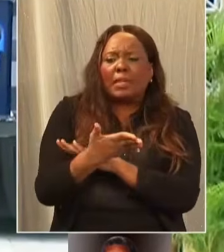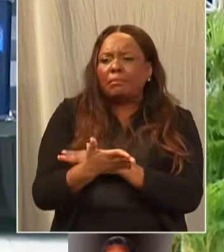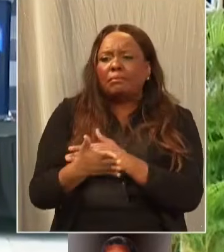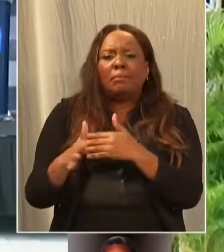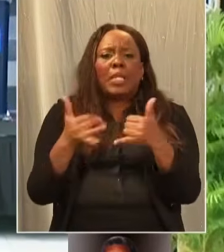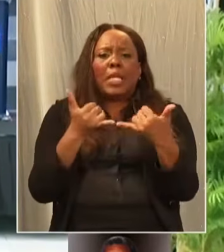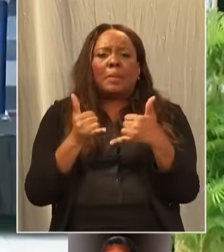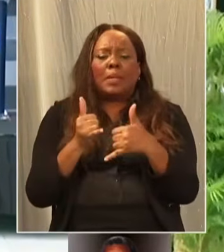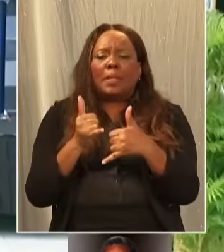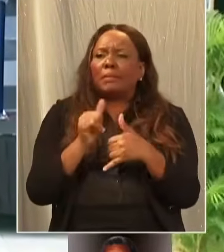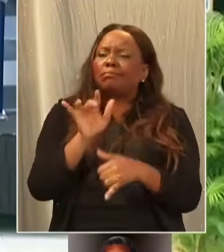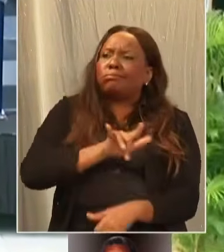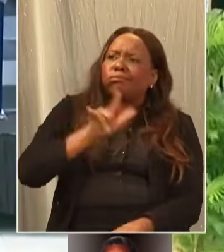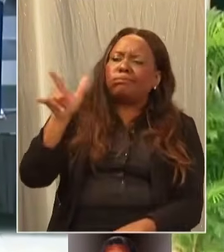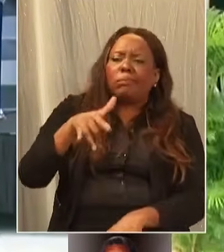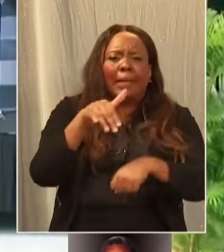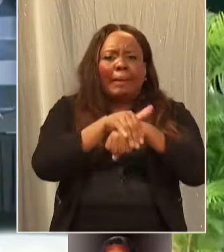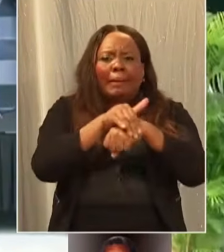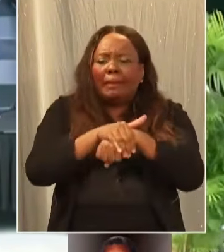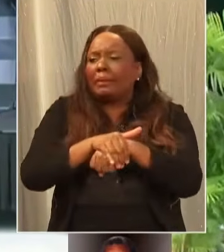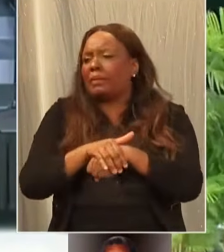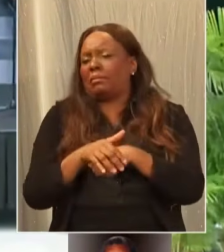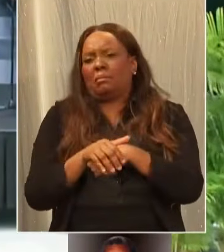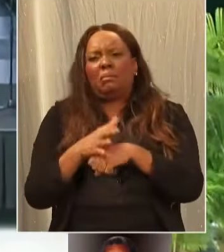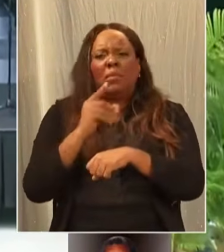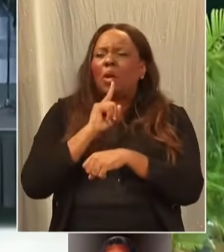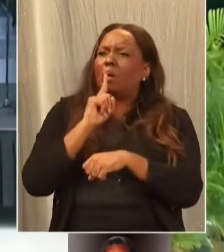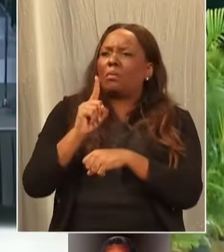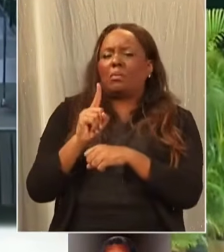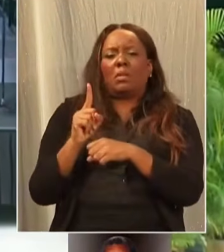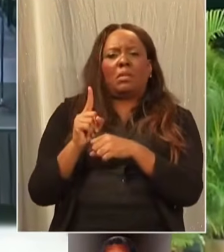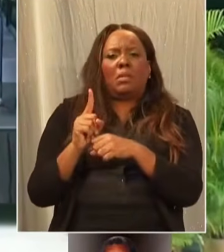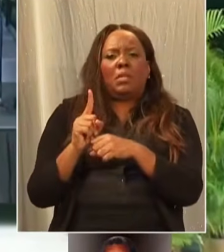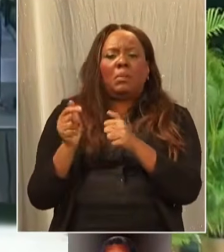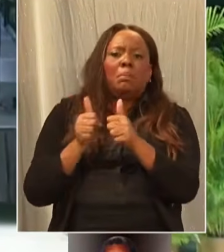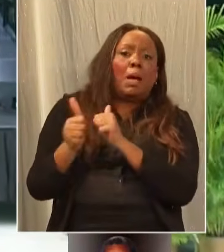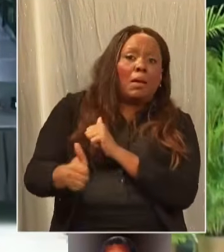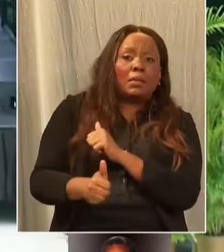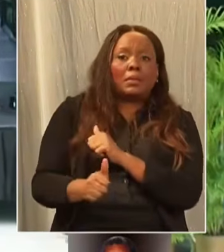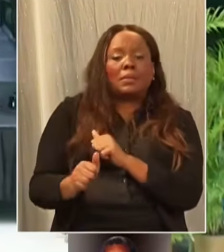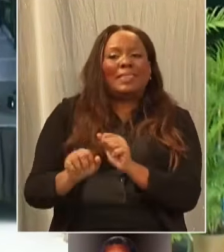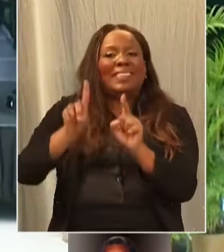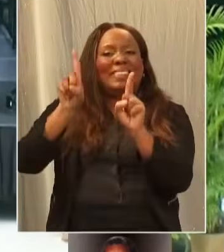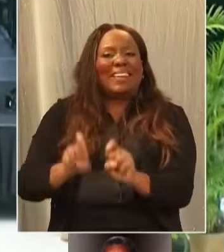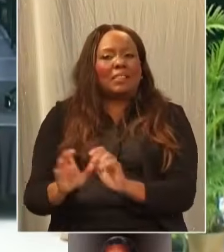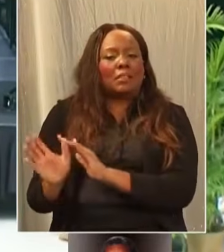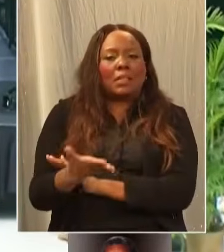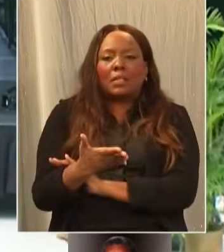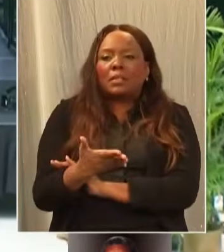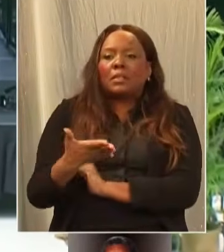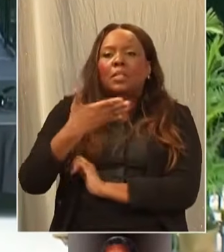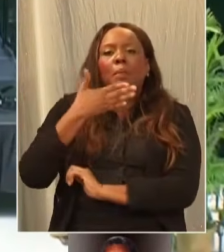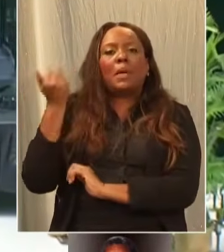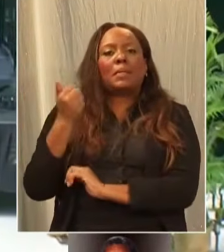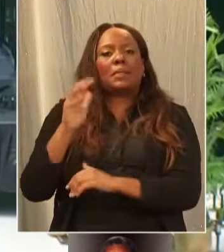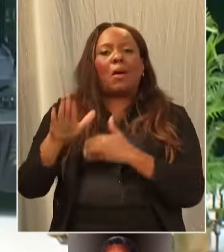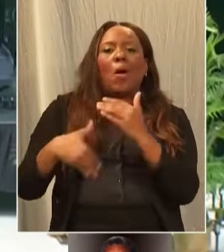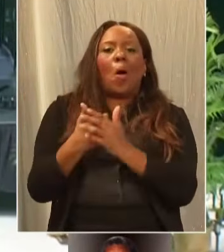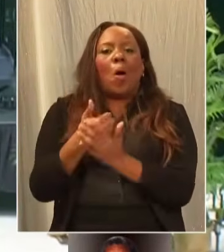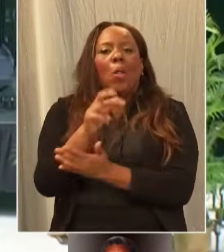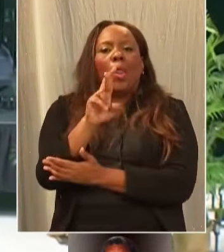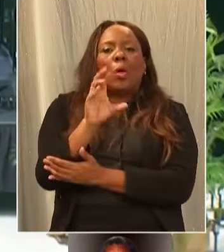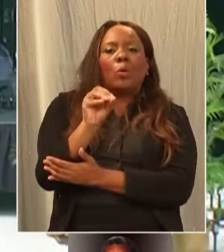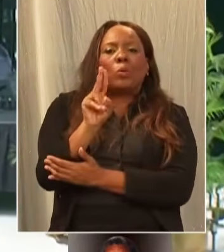and established himself beyond question as the finest all-round cricketer in the world.